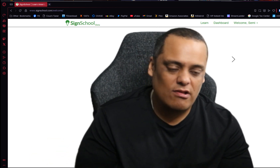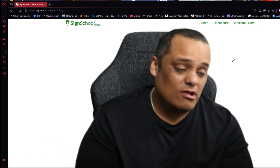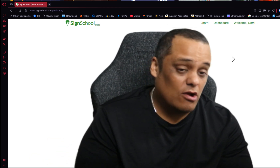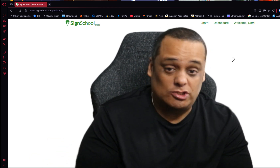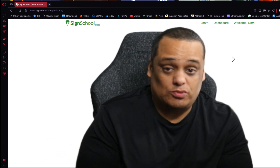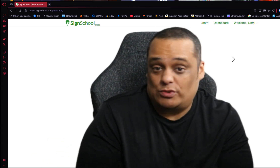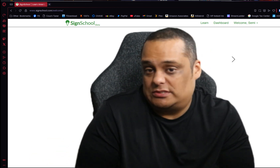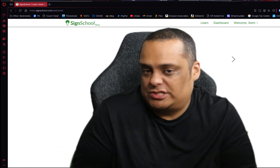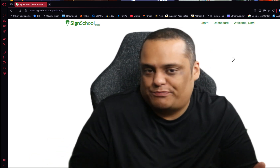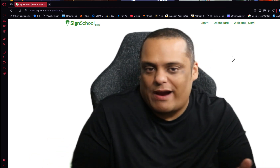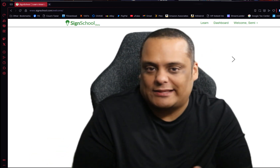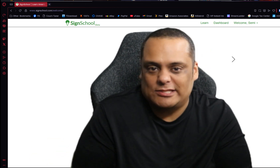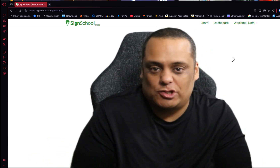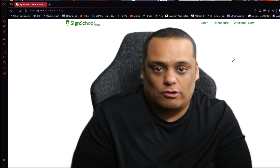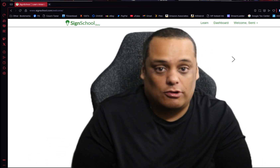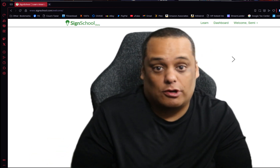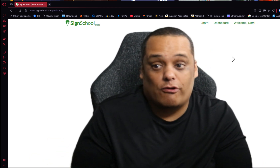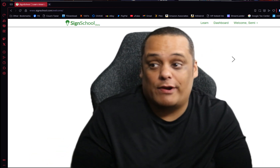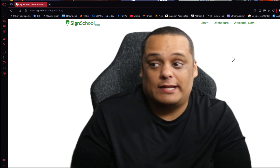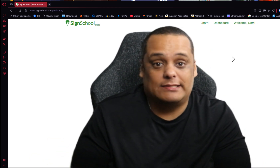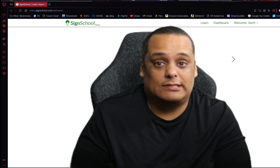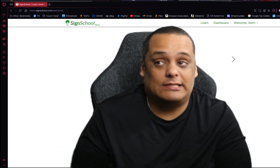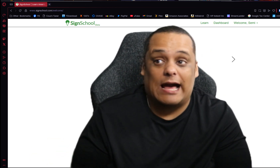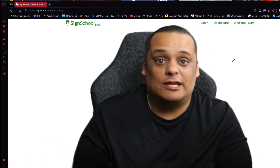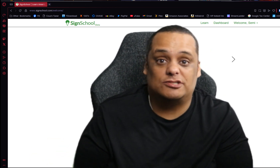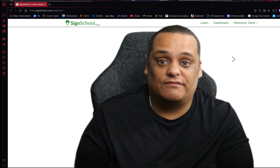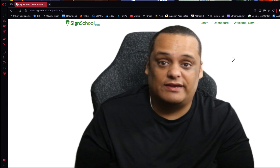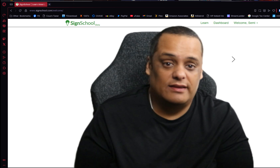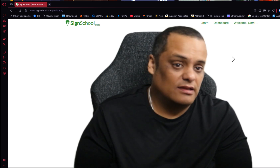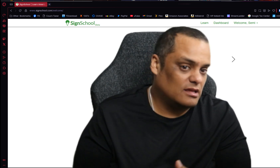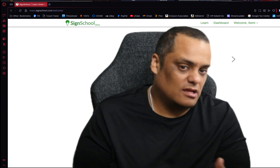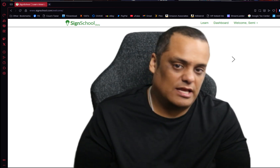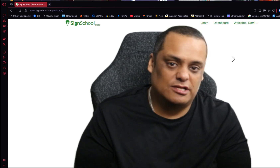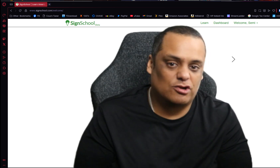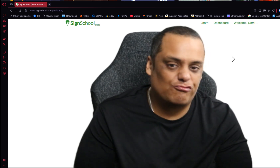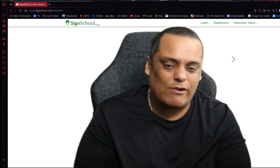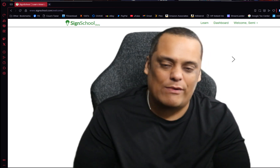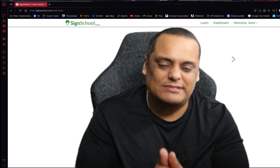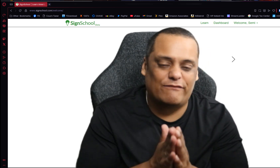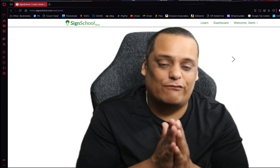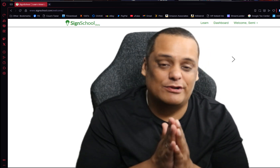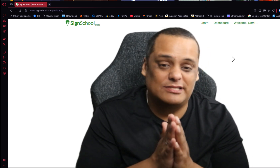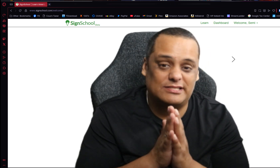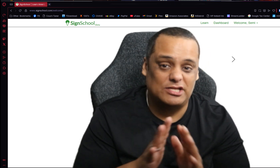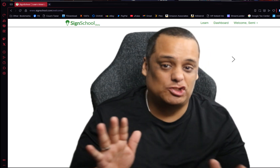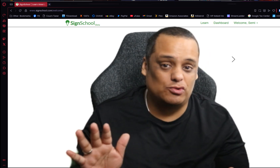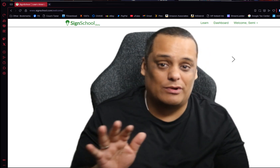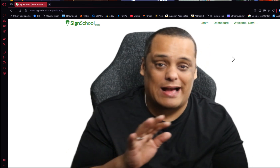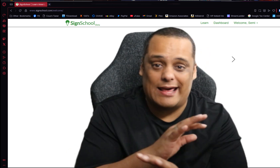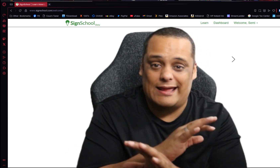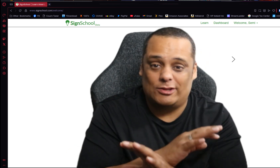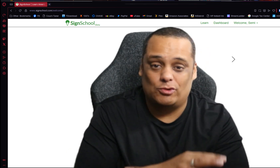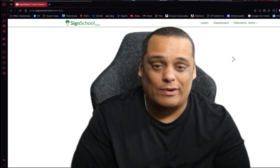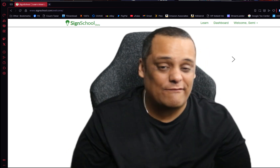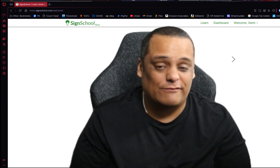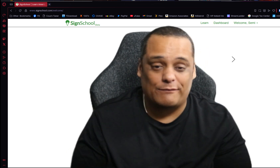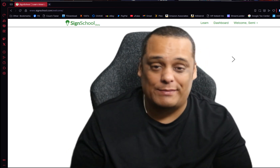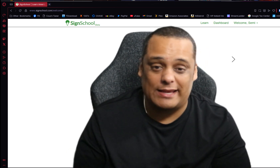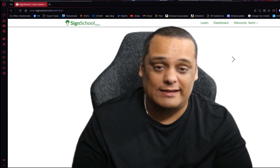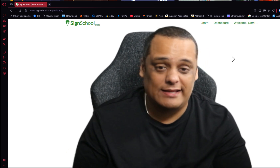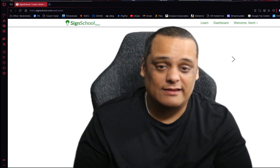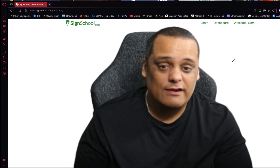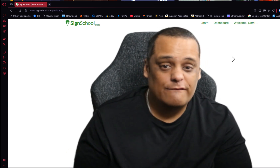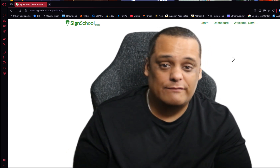there, or just want to practice your current knowledge of it. Here's a great website for it to teach you how to do everything